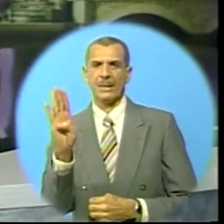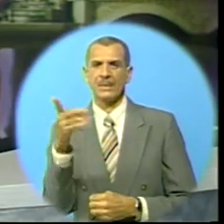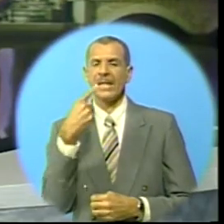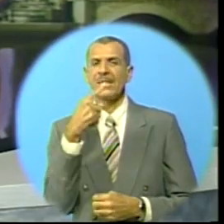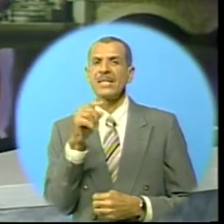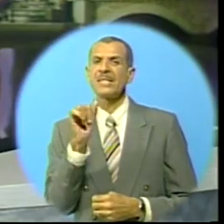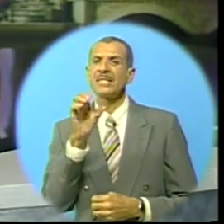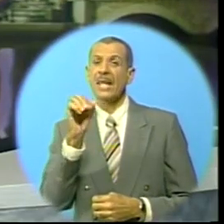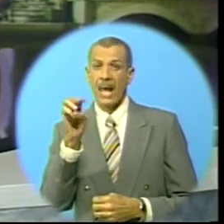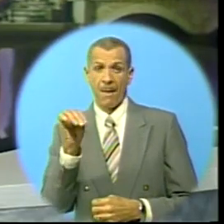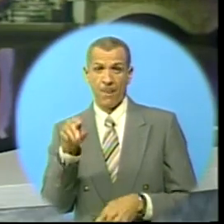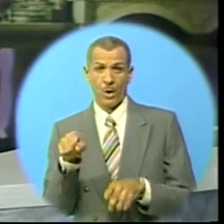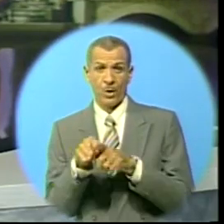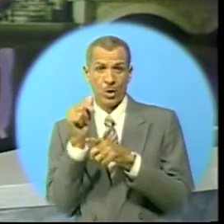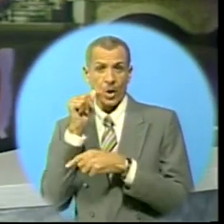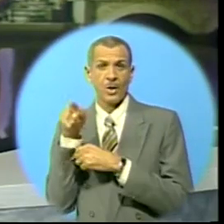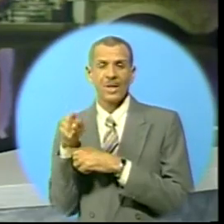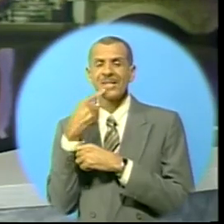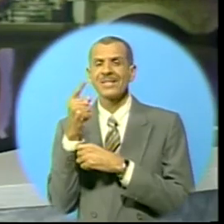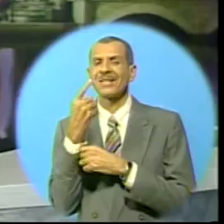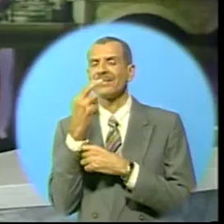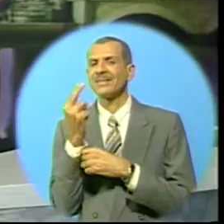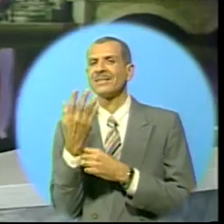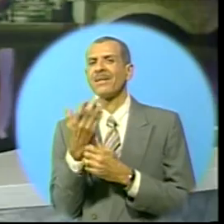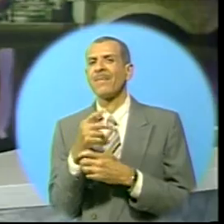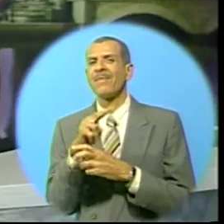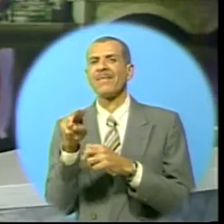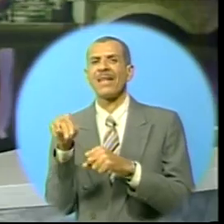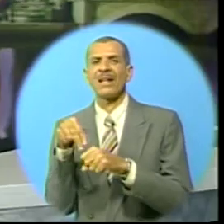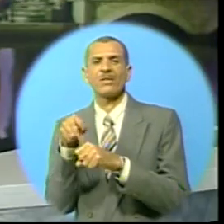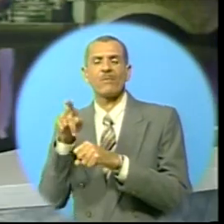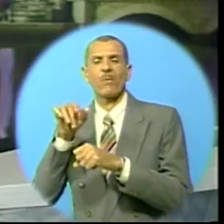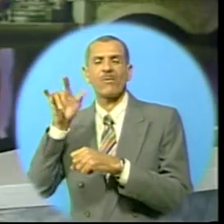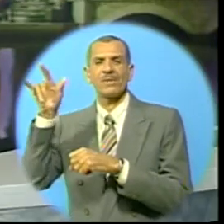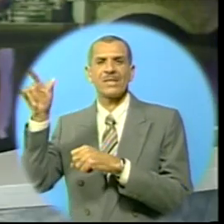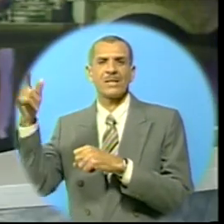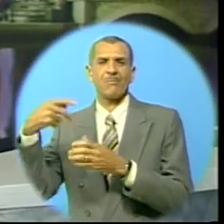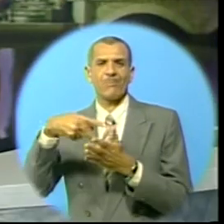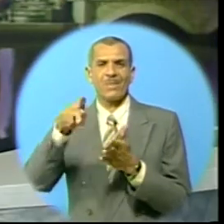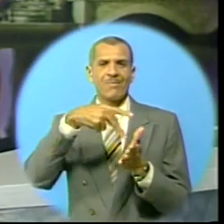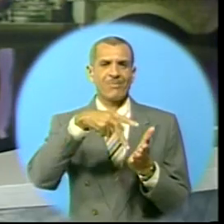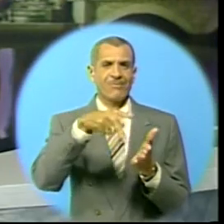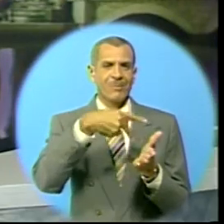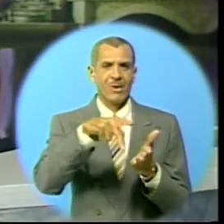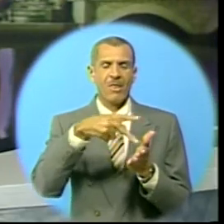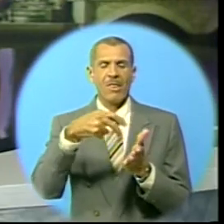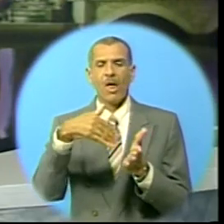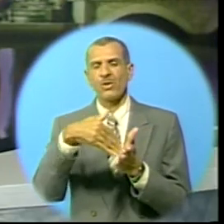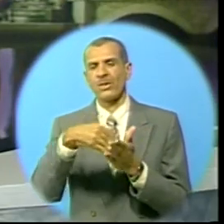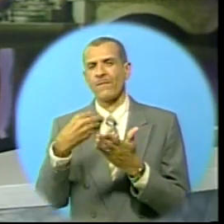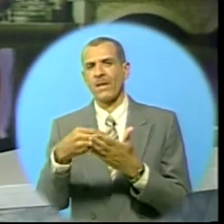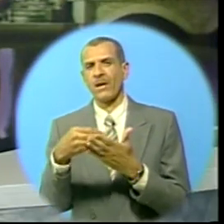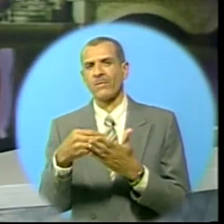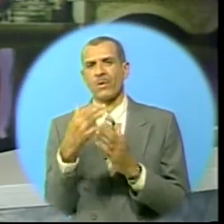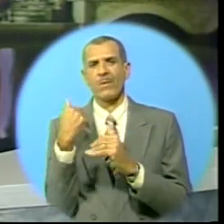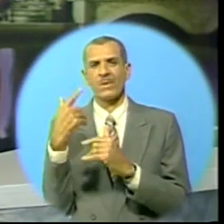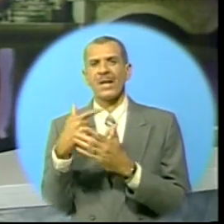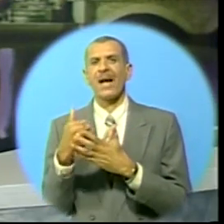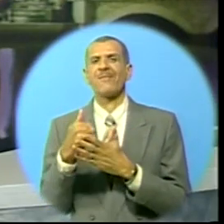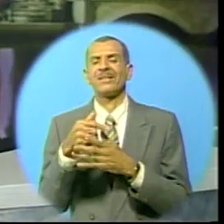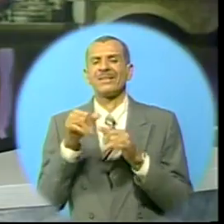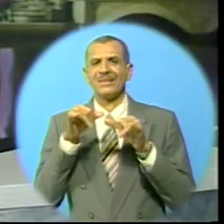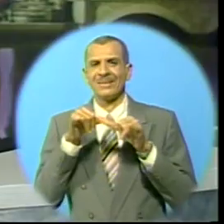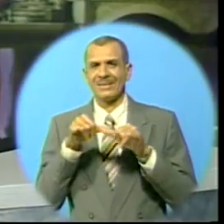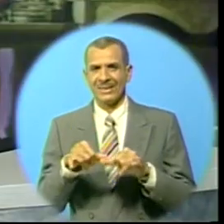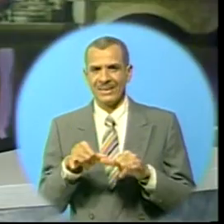scam, according to her, has seen some foreign nationals paying out thousands of dollars in the hope of obtaining legal